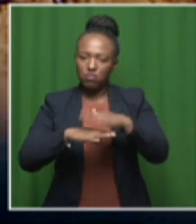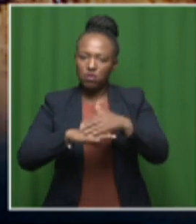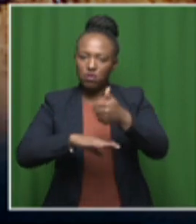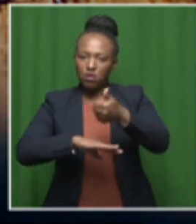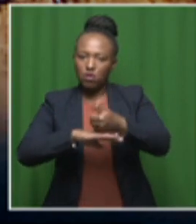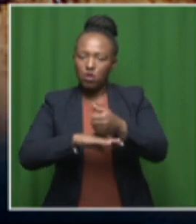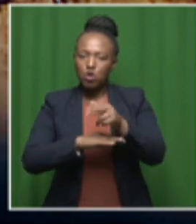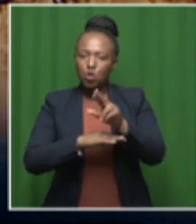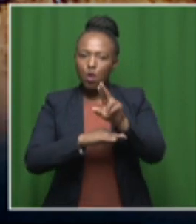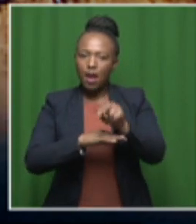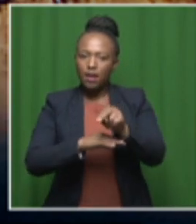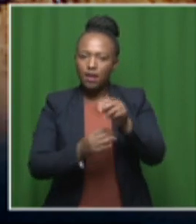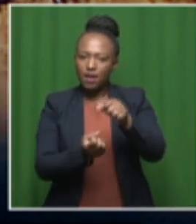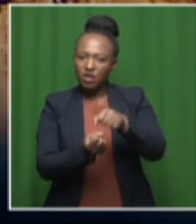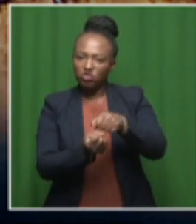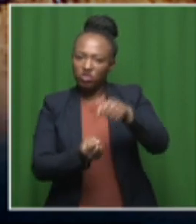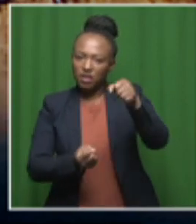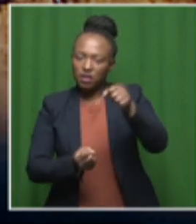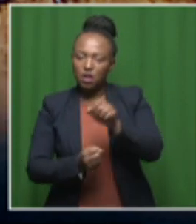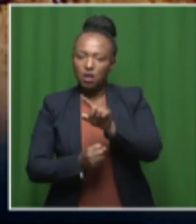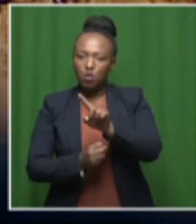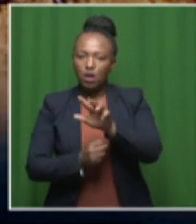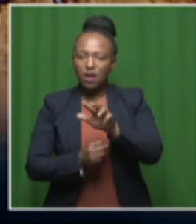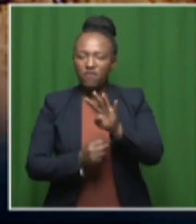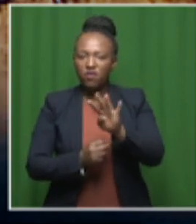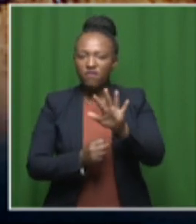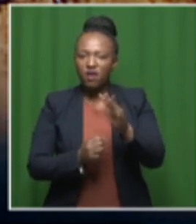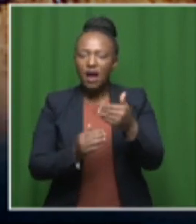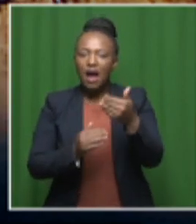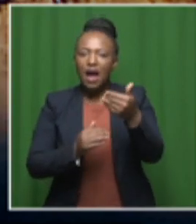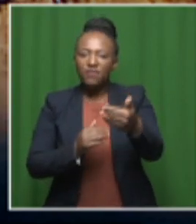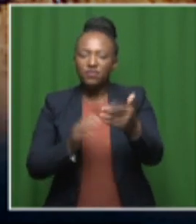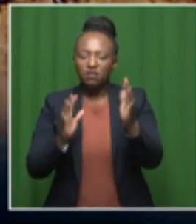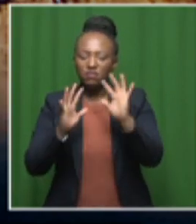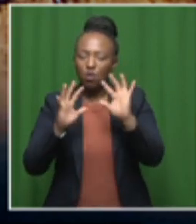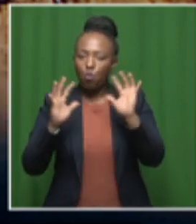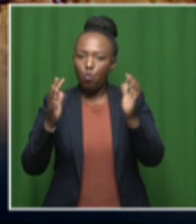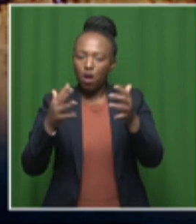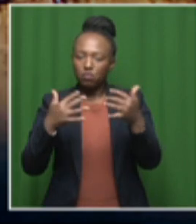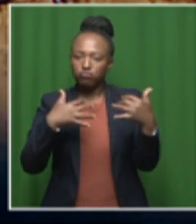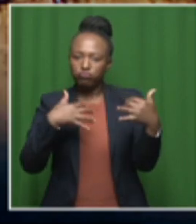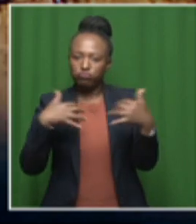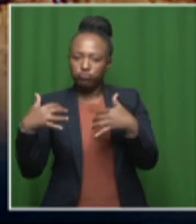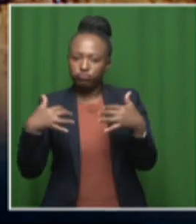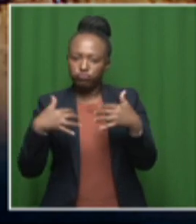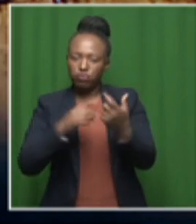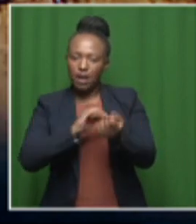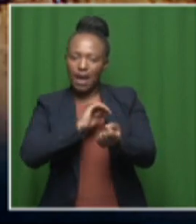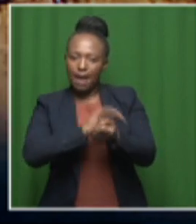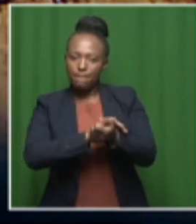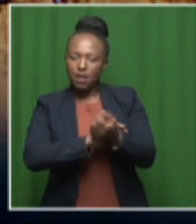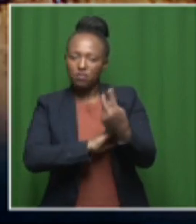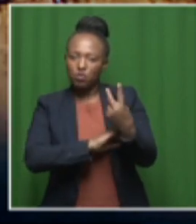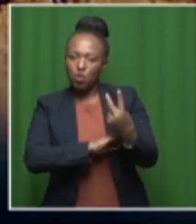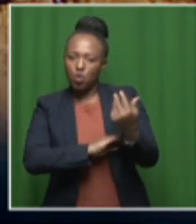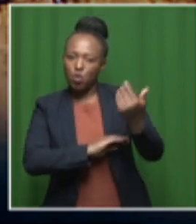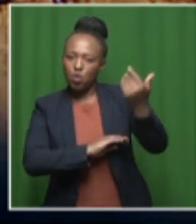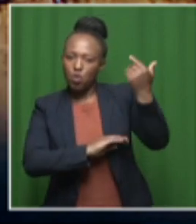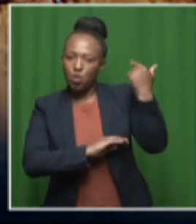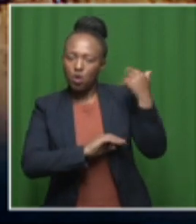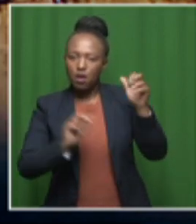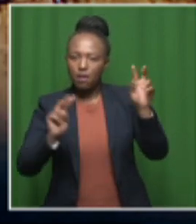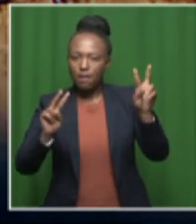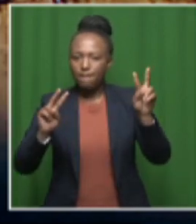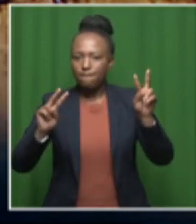Charter in 1945 at the end of World War II. Its purposes included the maintenance of international peace and